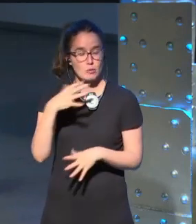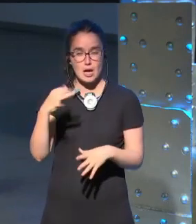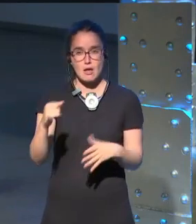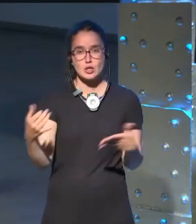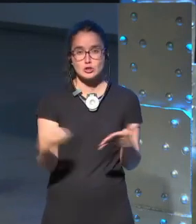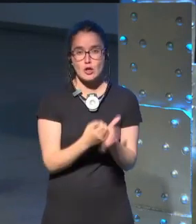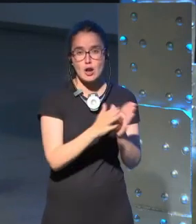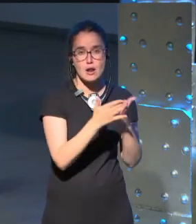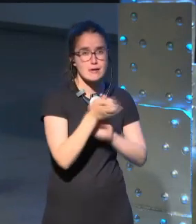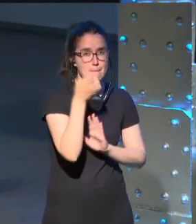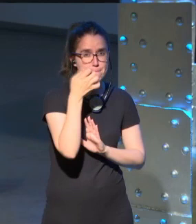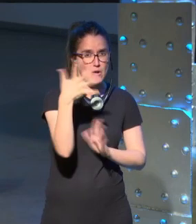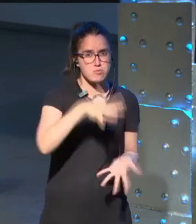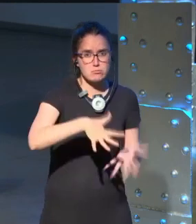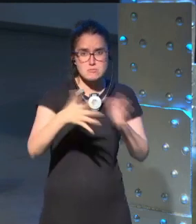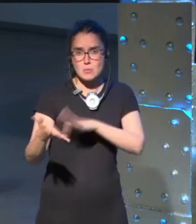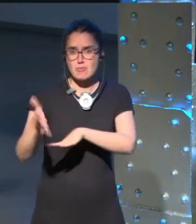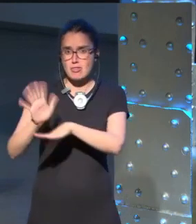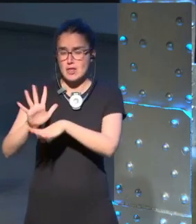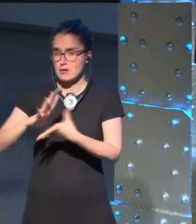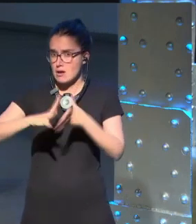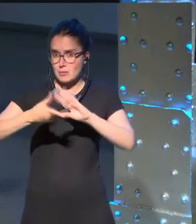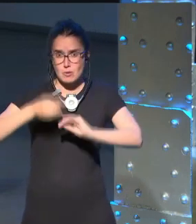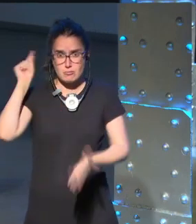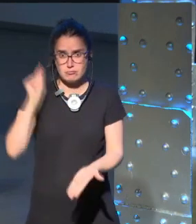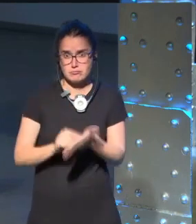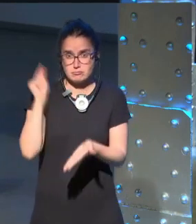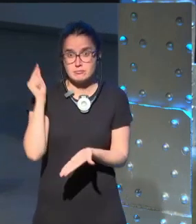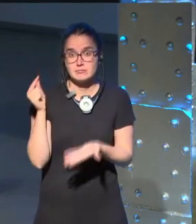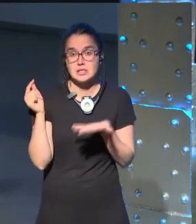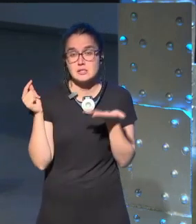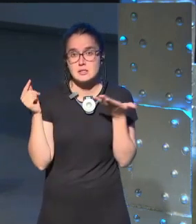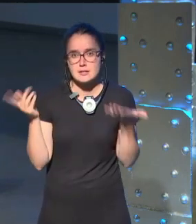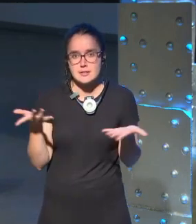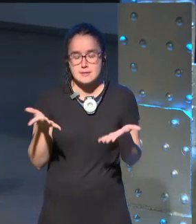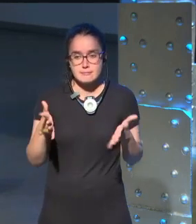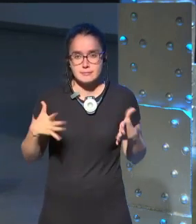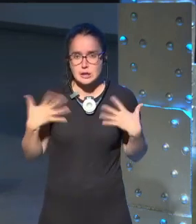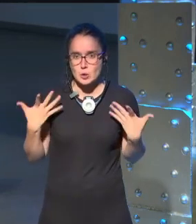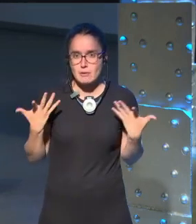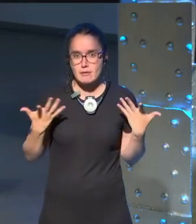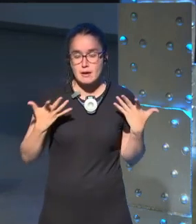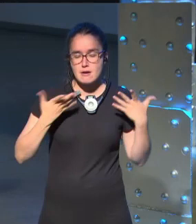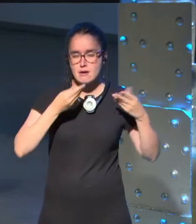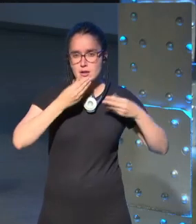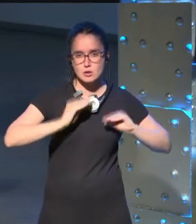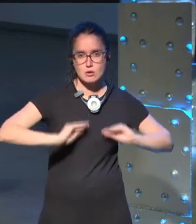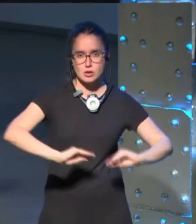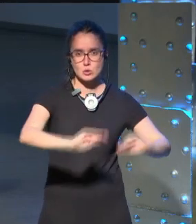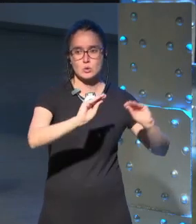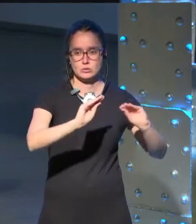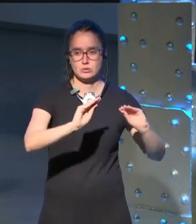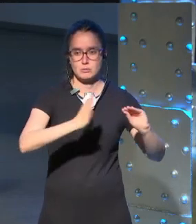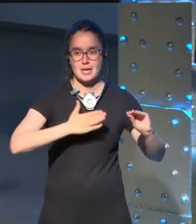movies, with cinema. We see all bestsellers taken to or be shot as movies, etc. And I'm